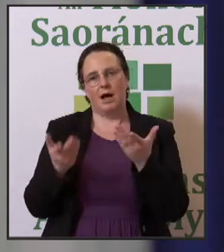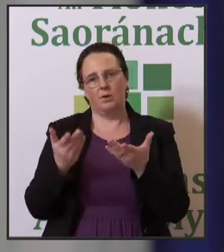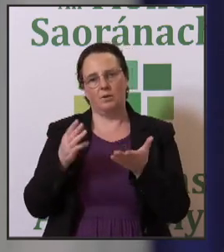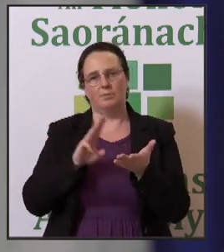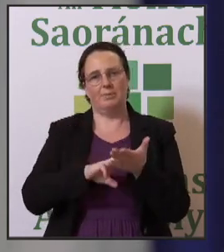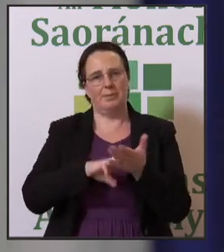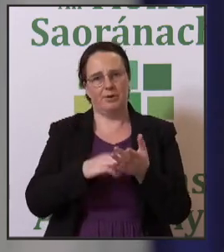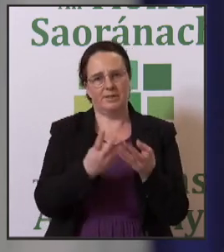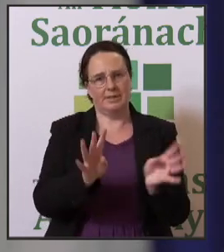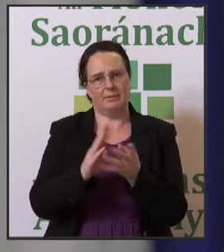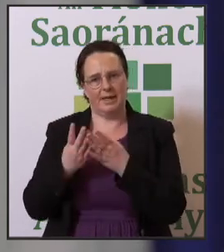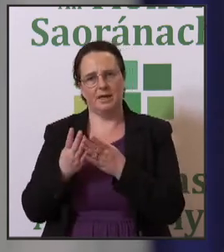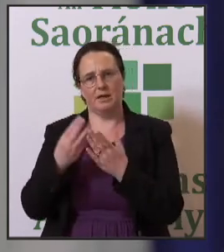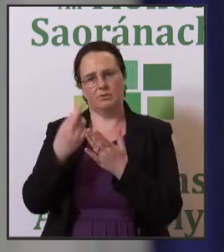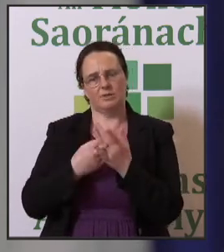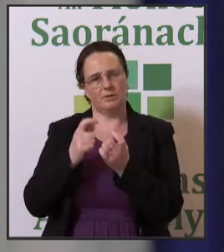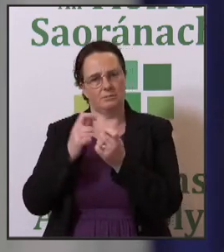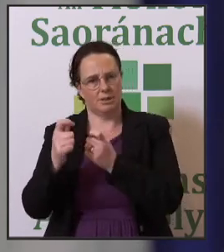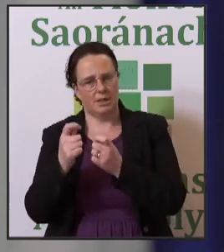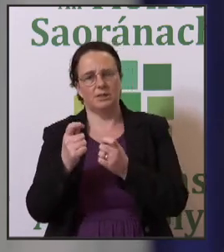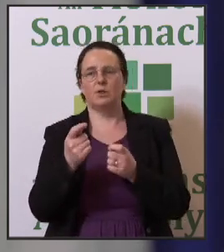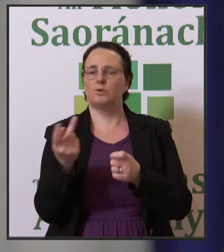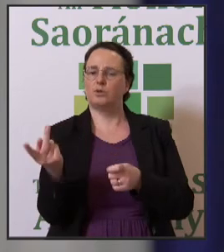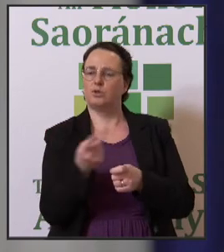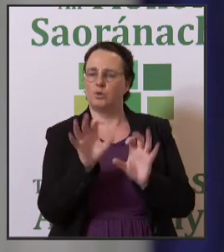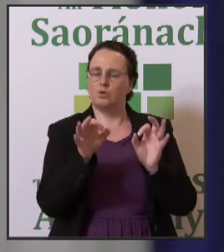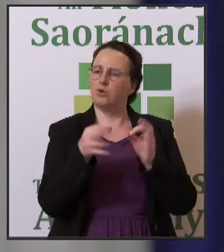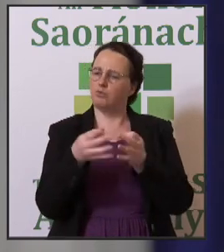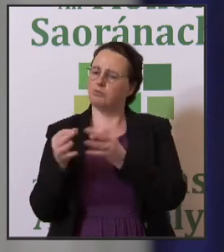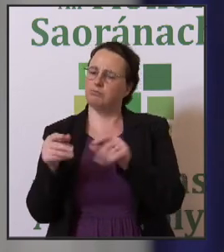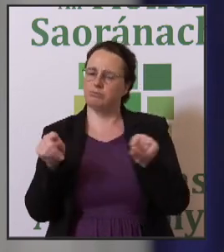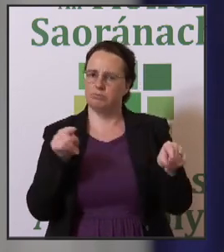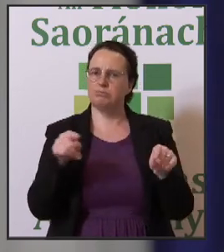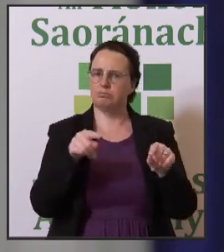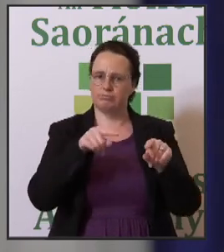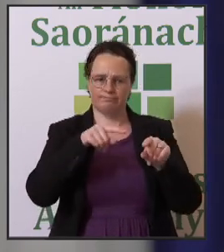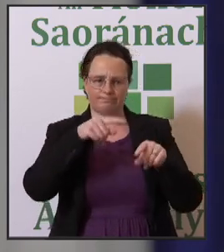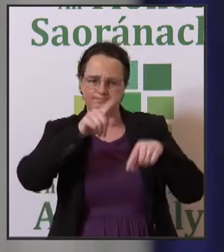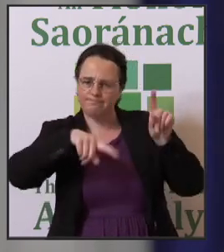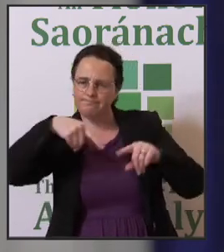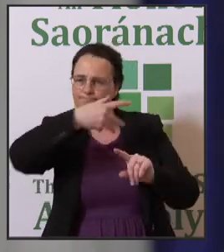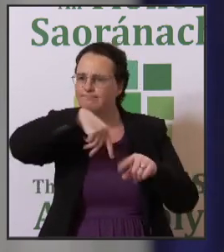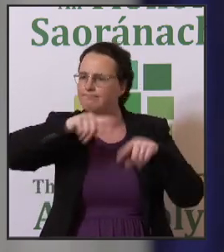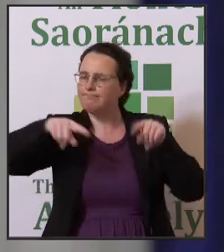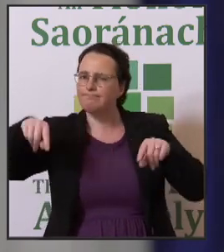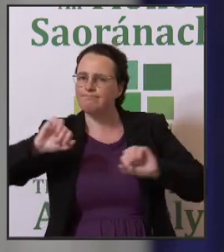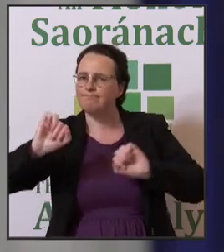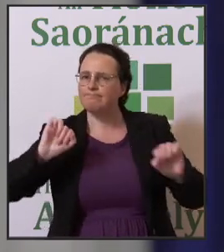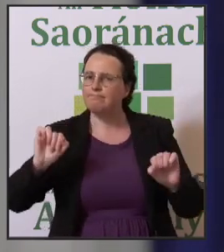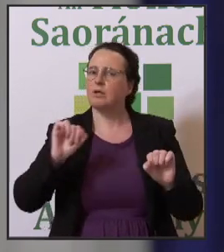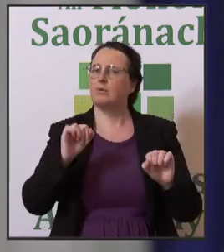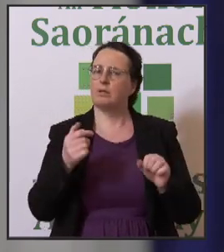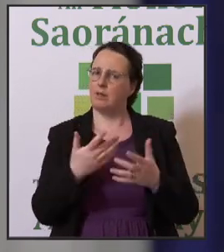enhanced diversity of the two groups will also add significantly to the richness of the debate and to the final